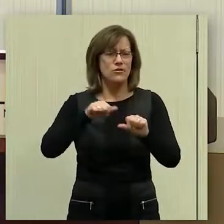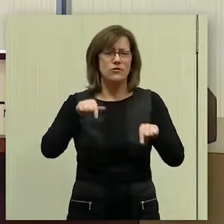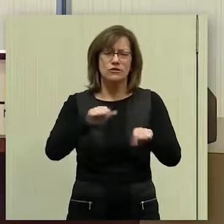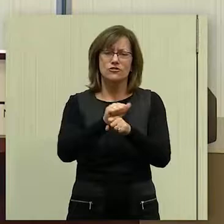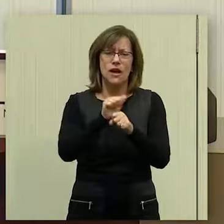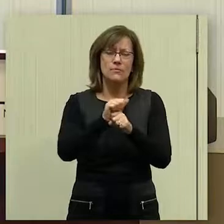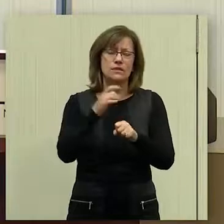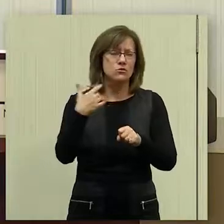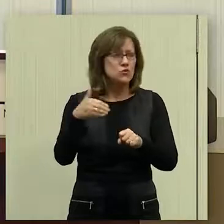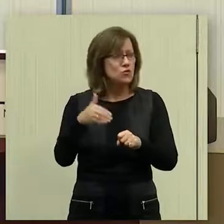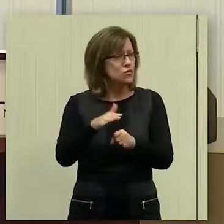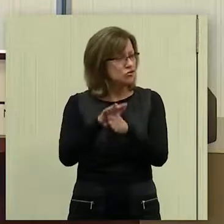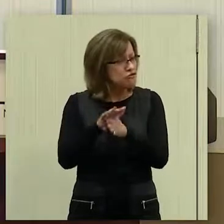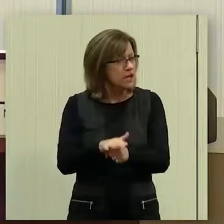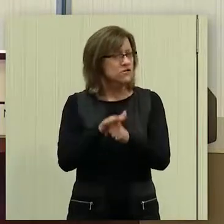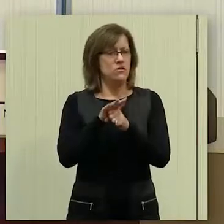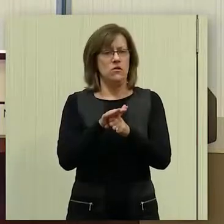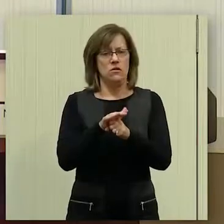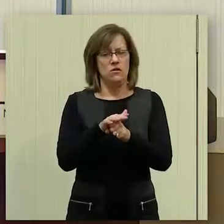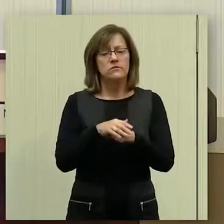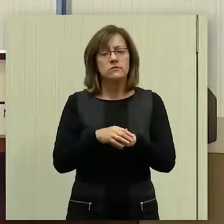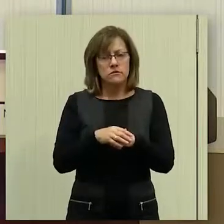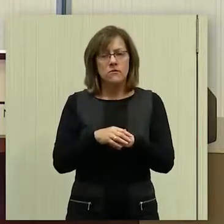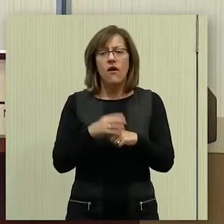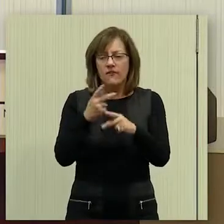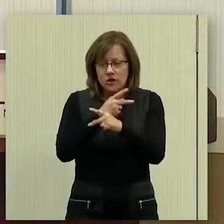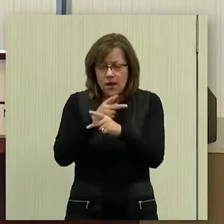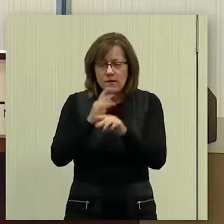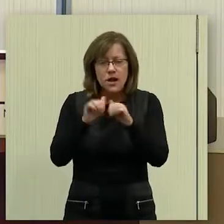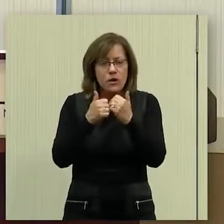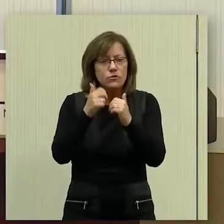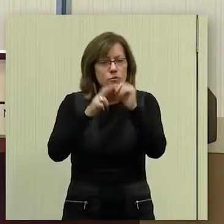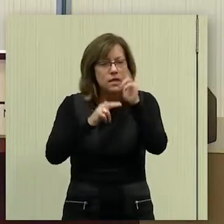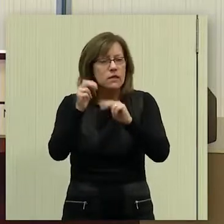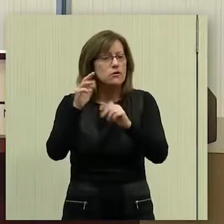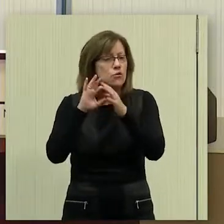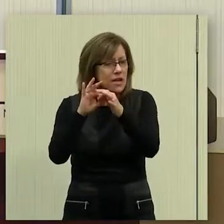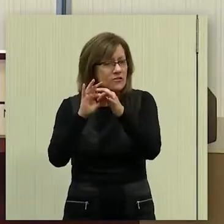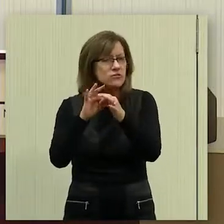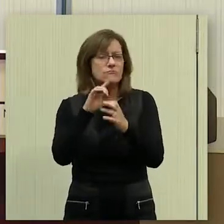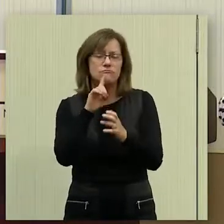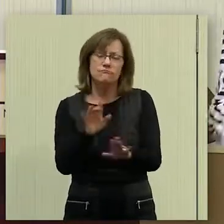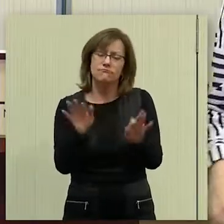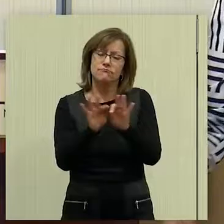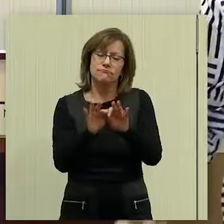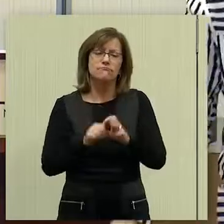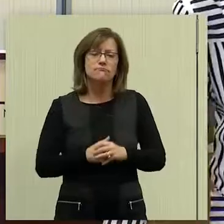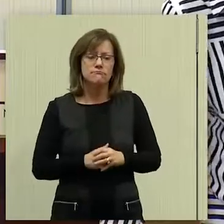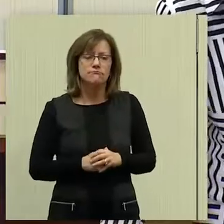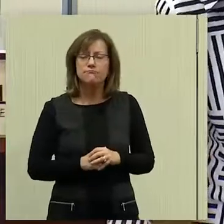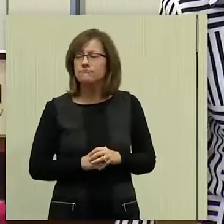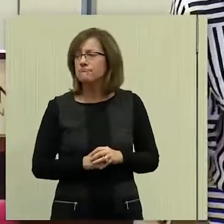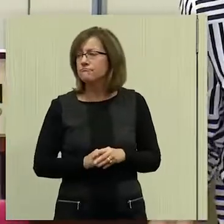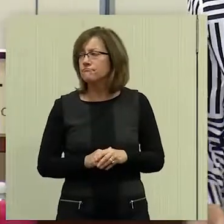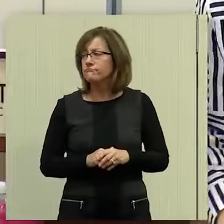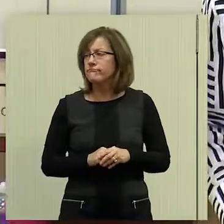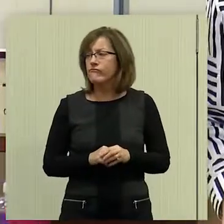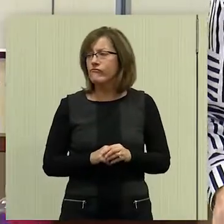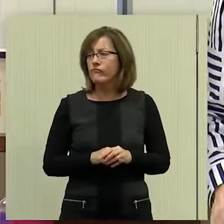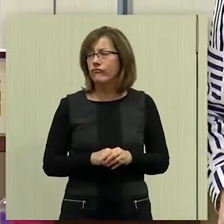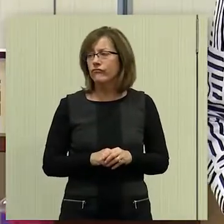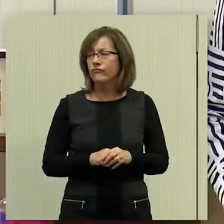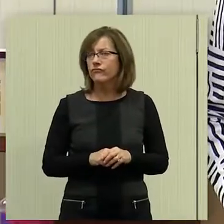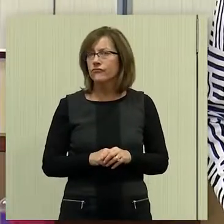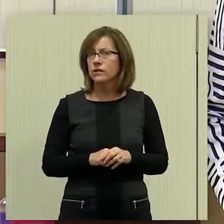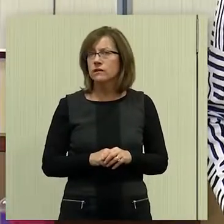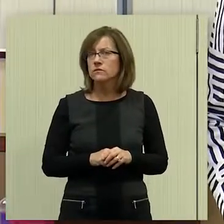So figuring out how to help build those relationships, I think, is really important. All right. Checking